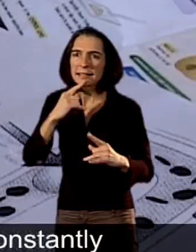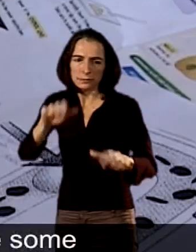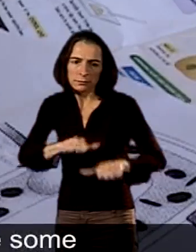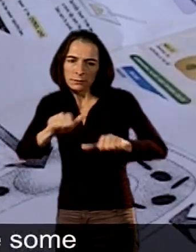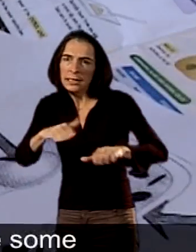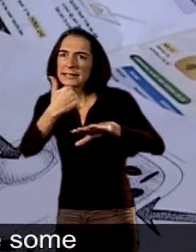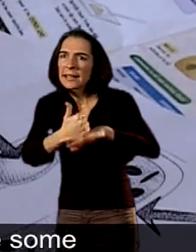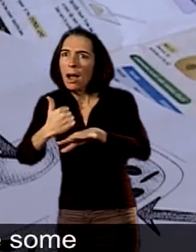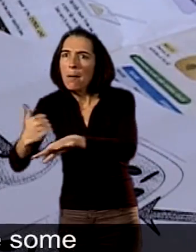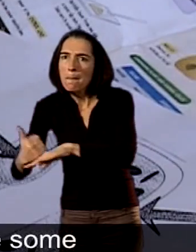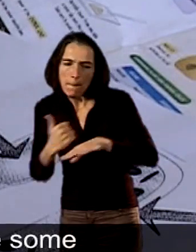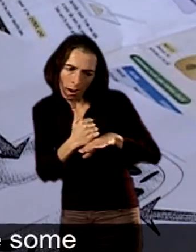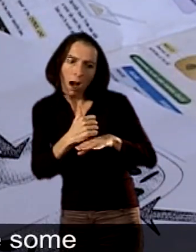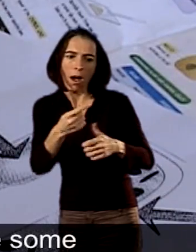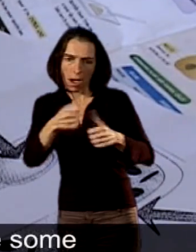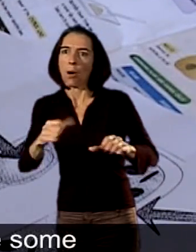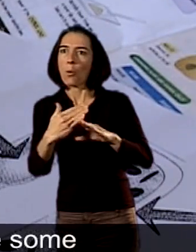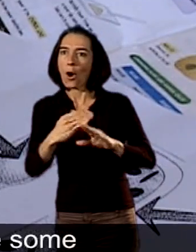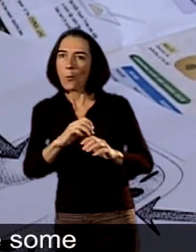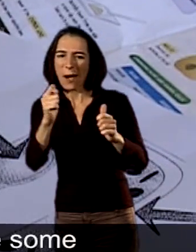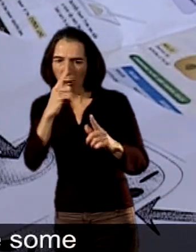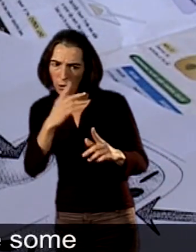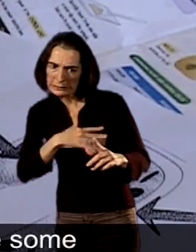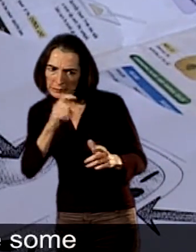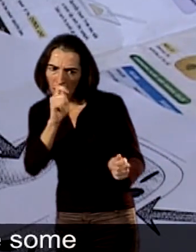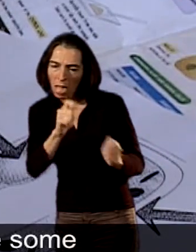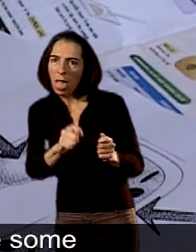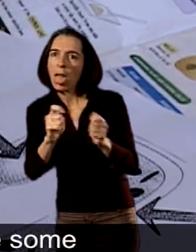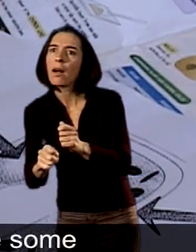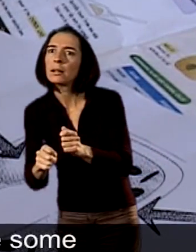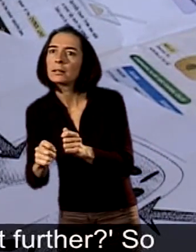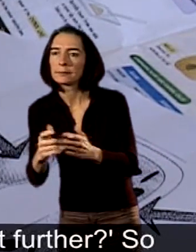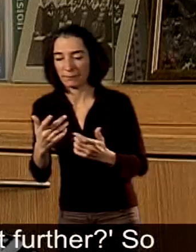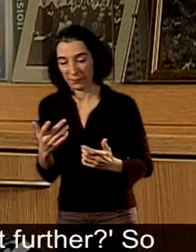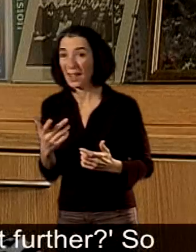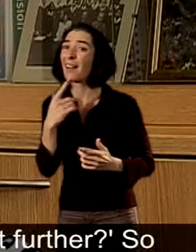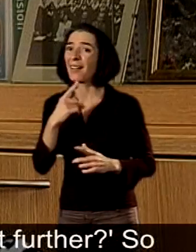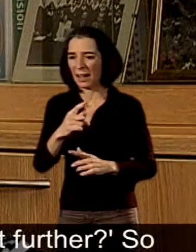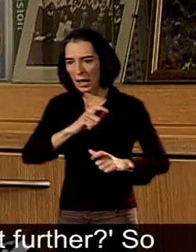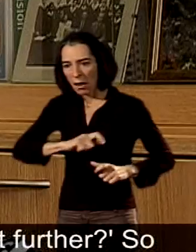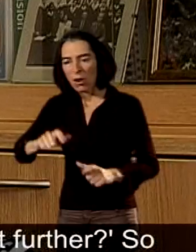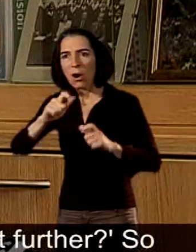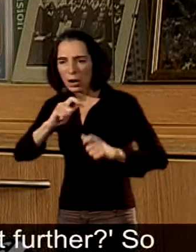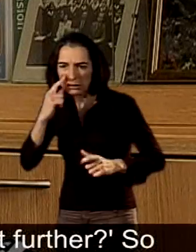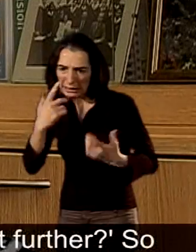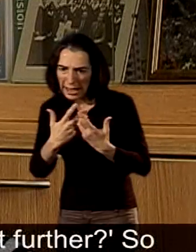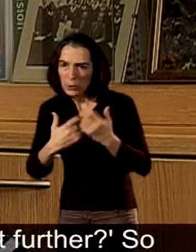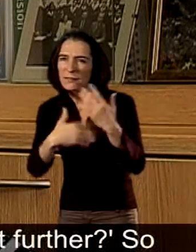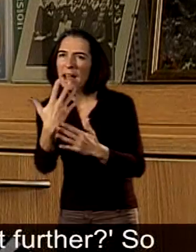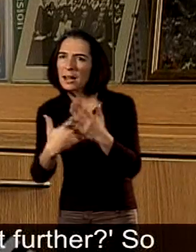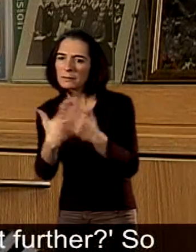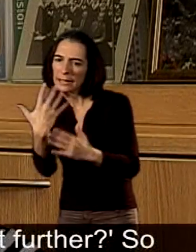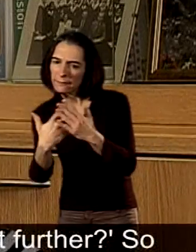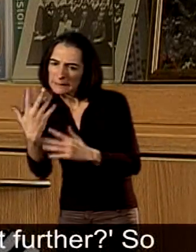out whether things that we think we put in place some time ago are still there. There's then constantly thinking about how can we push it